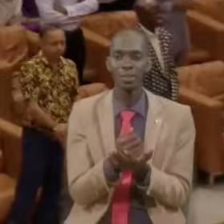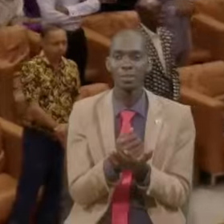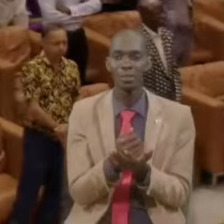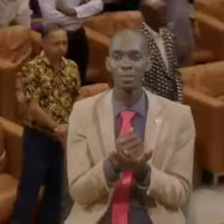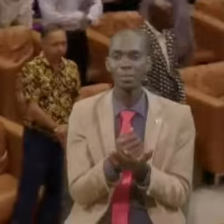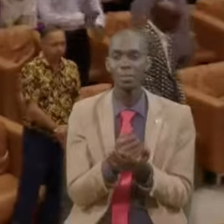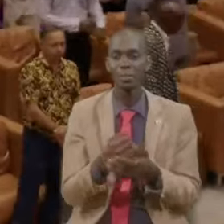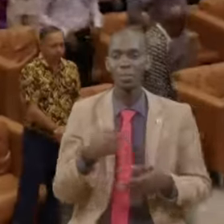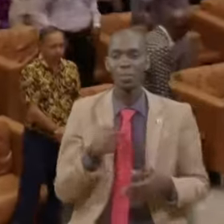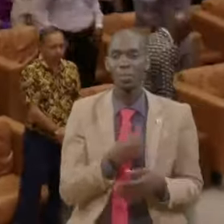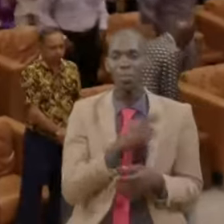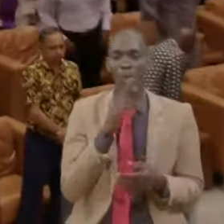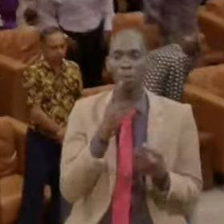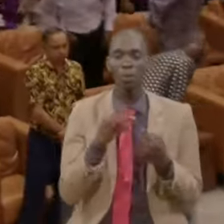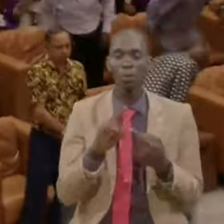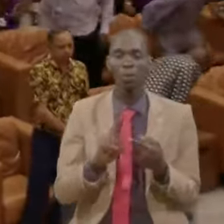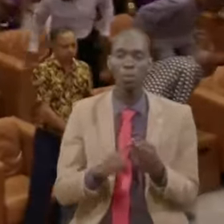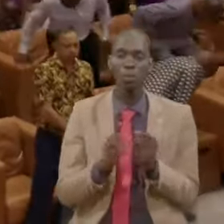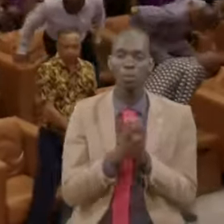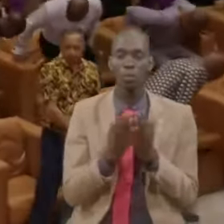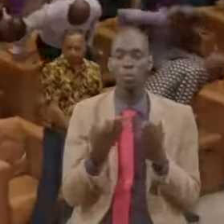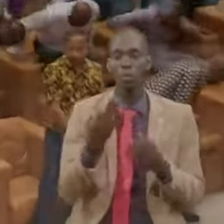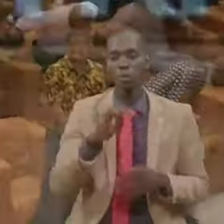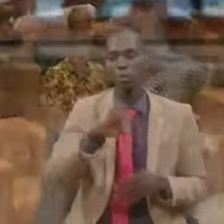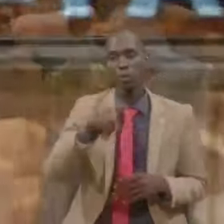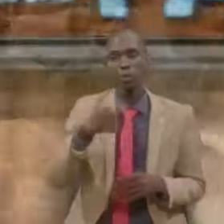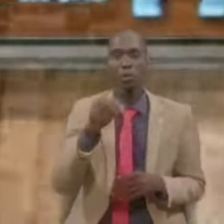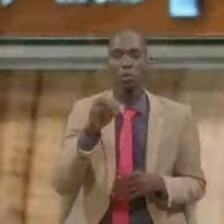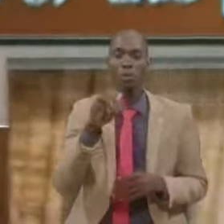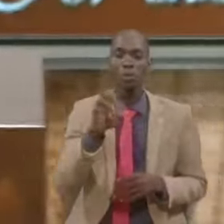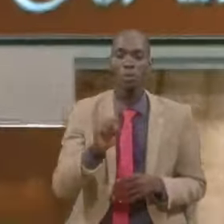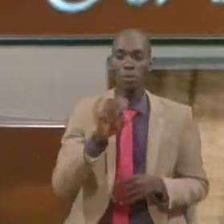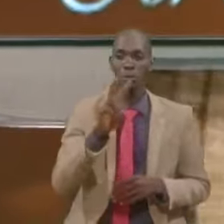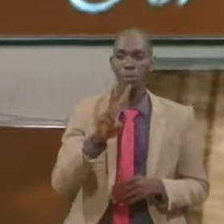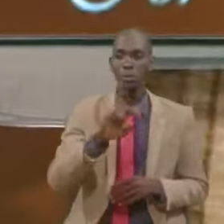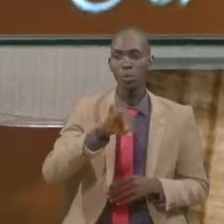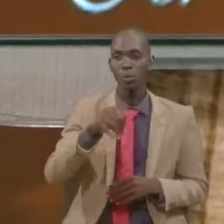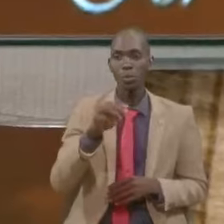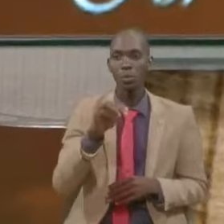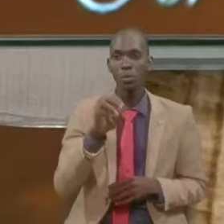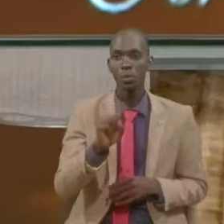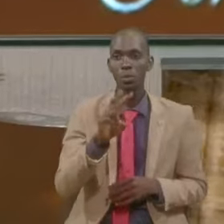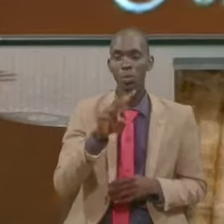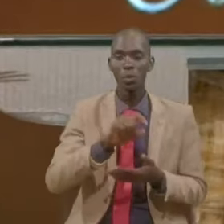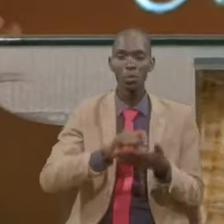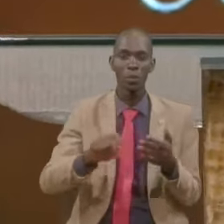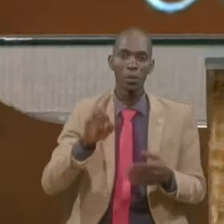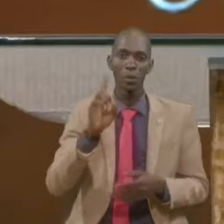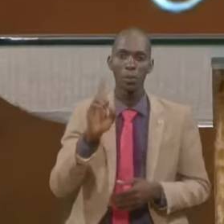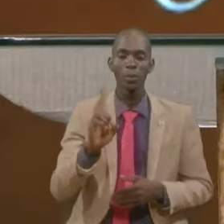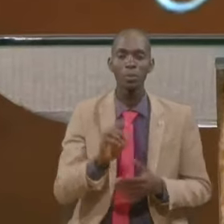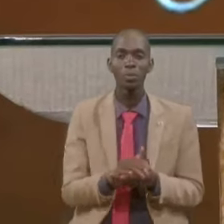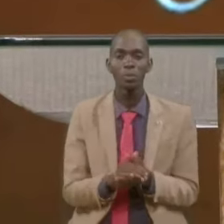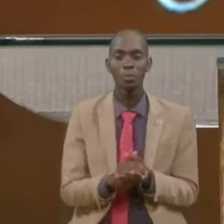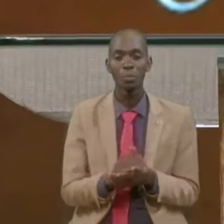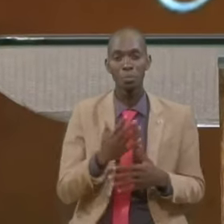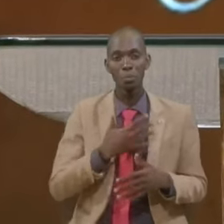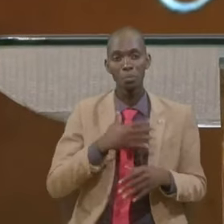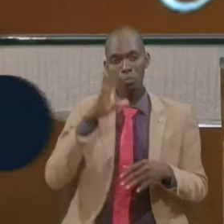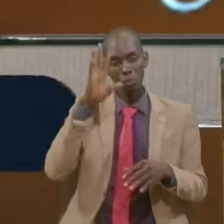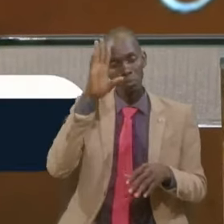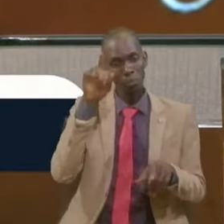We're coming to James chapter 2. And from James chapter 2, we're reading from verse 1. My